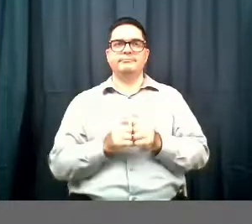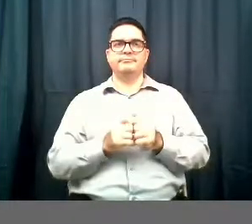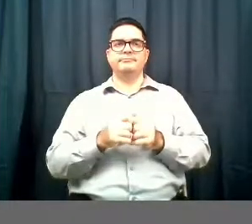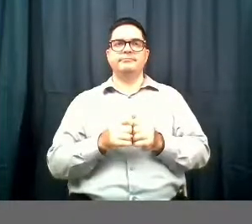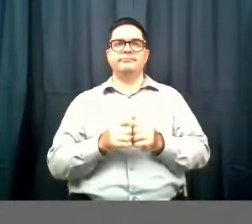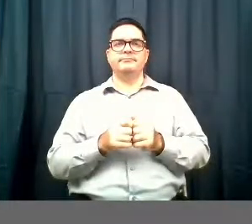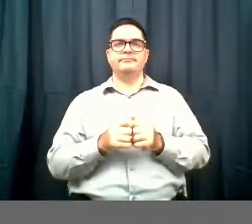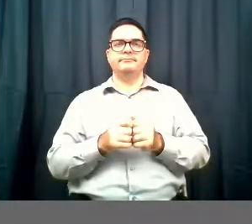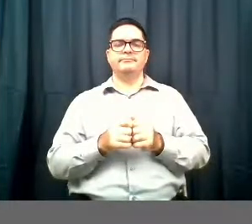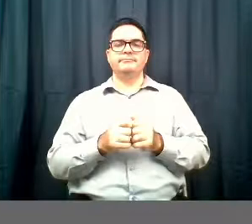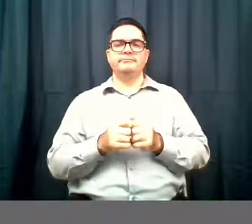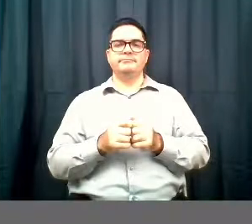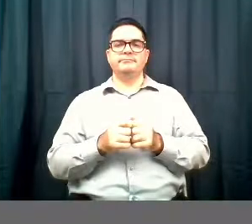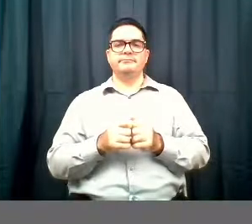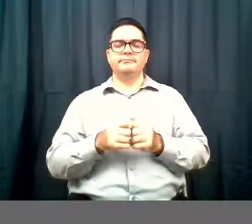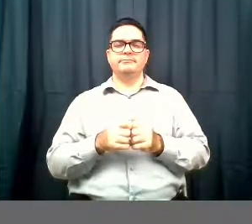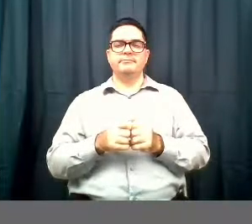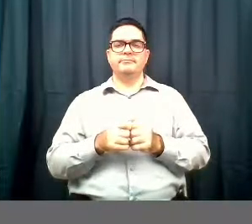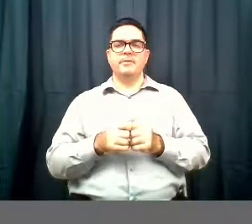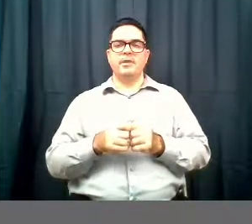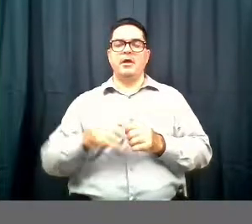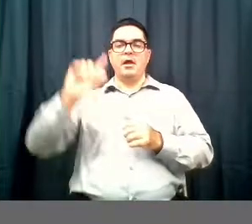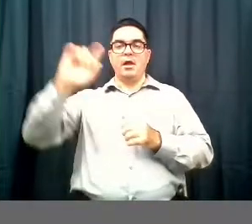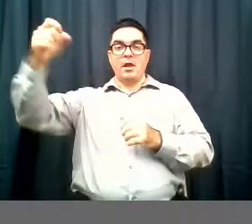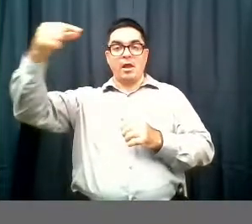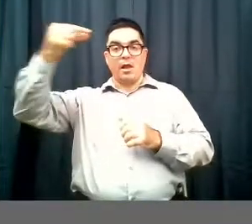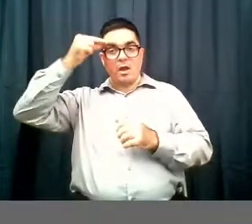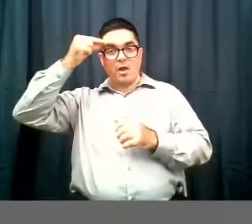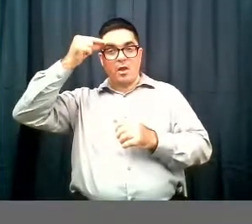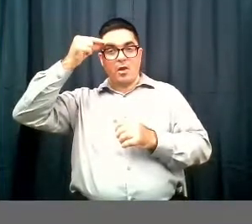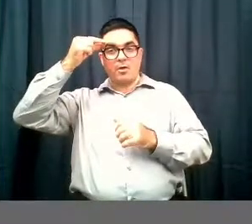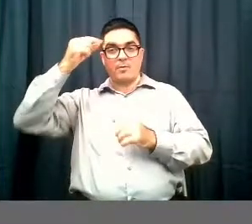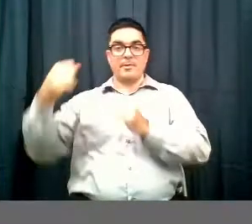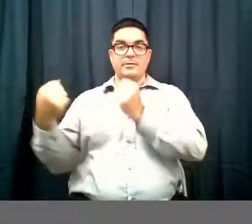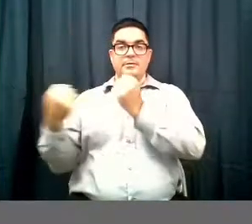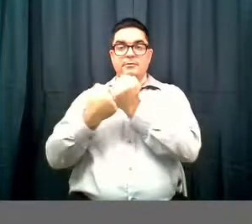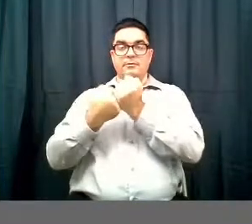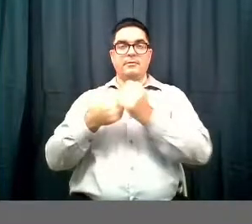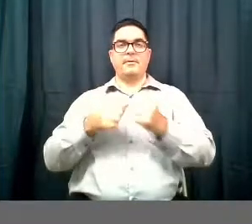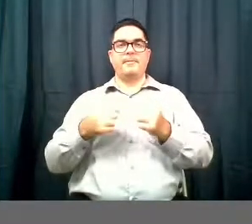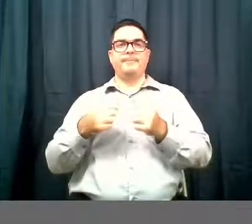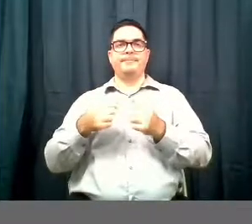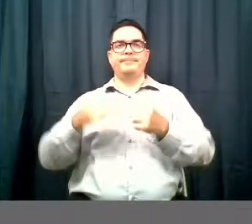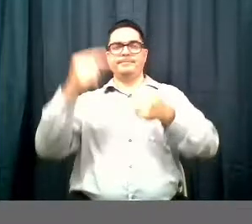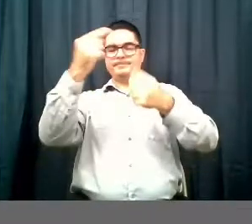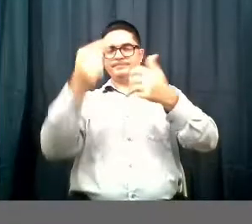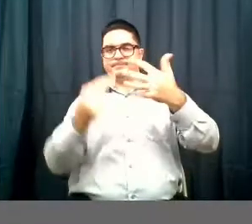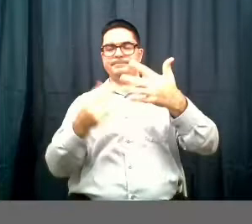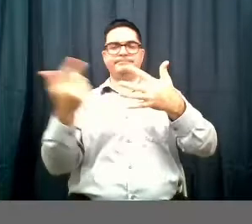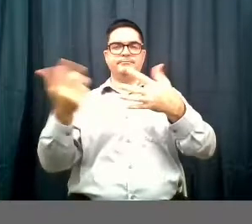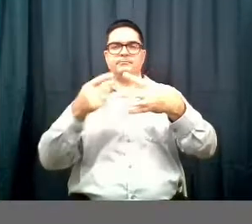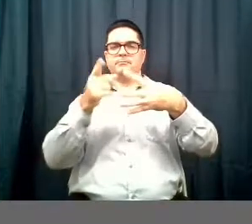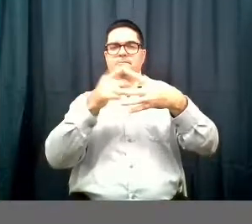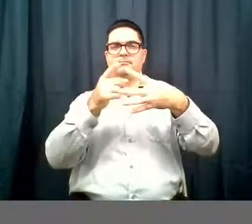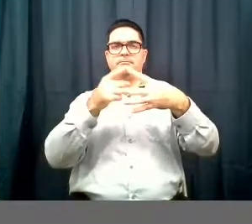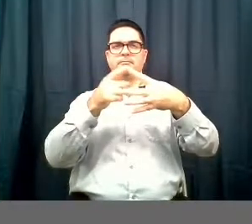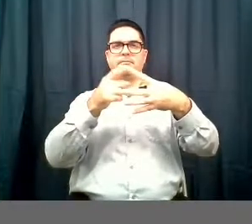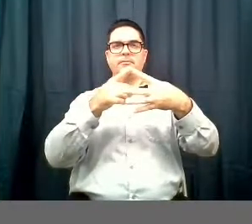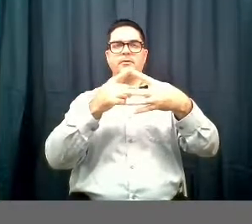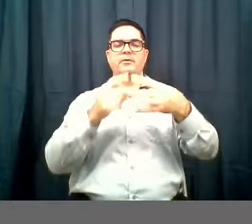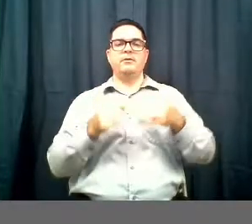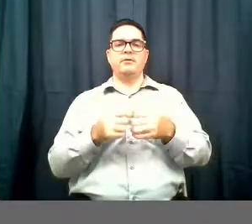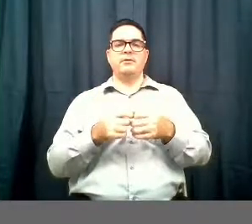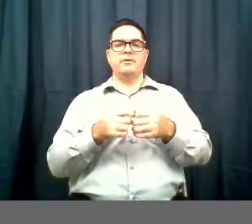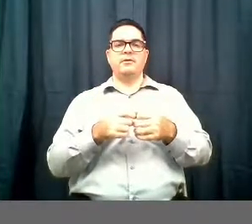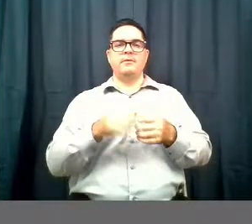to with the government's cooperation include: 1, over forecasting of revenues. Here, what you see on